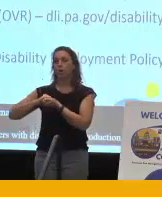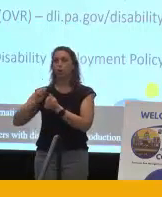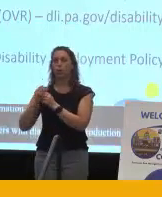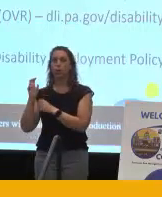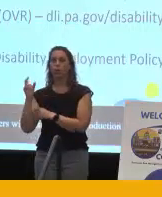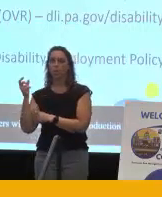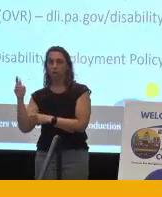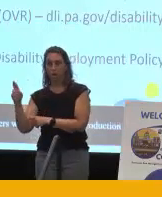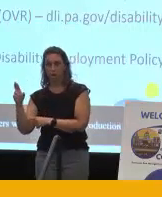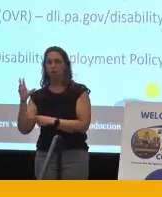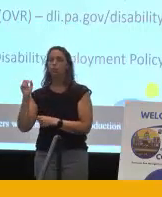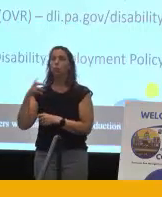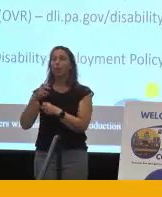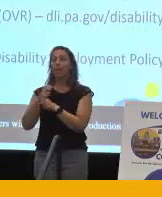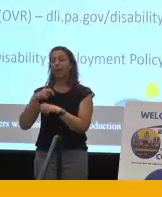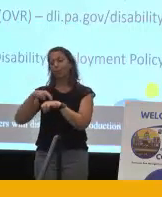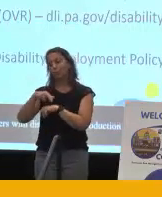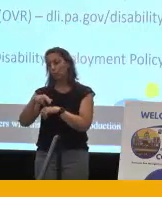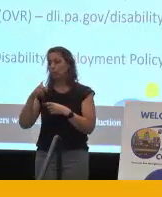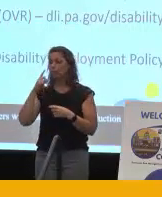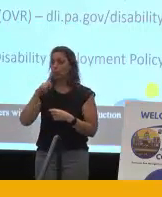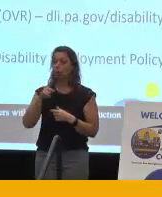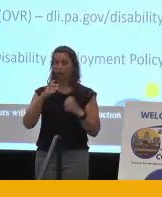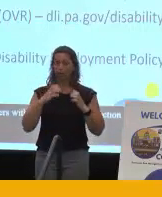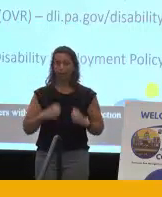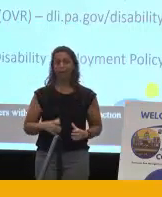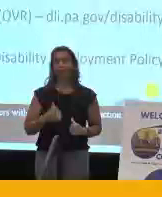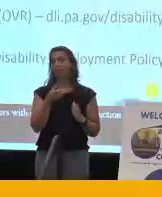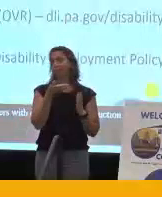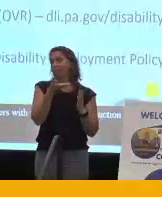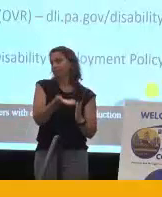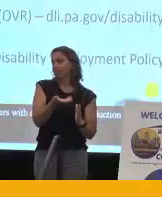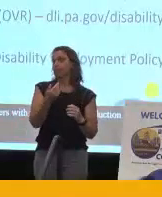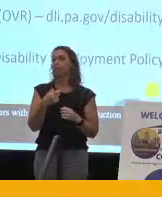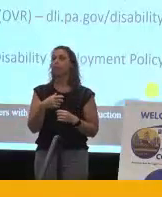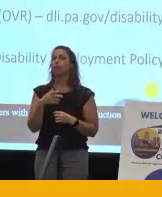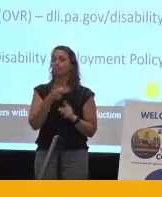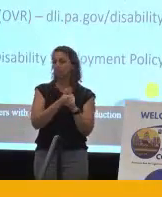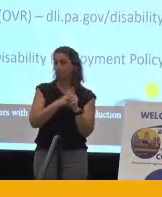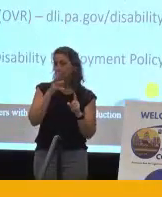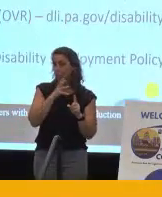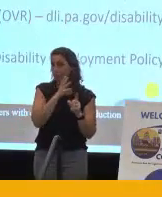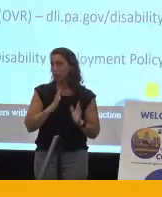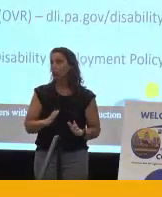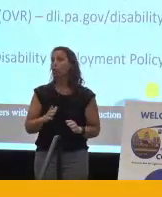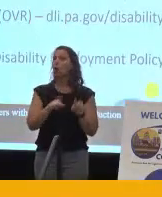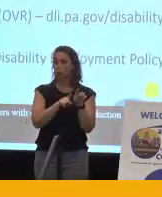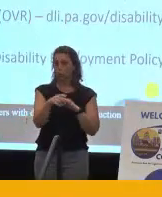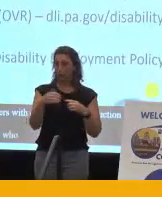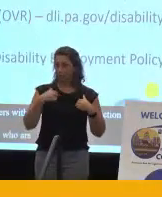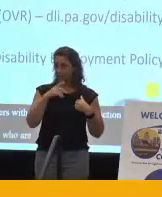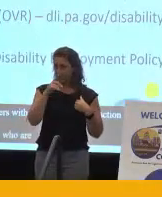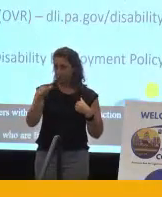OVR. So we get referrals for clients or consumers who are farmers who have a disability. We do